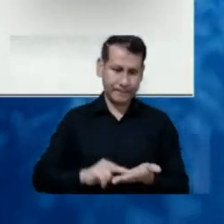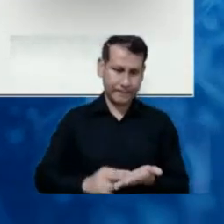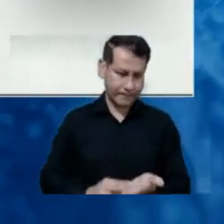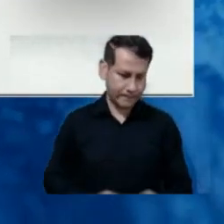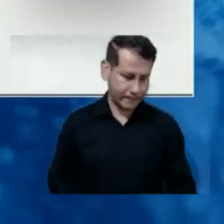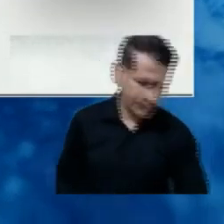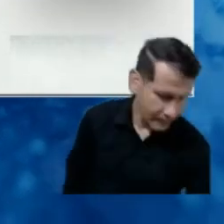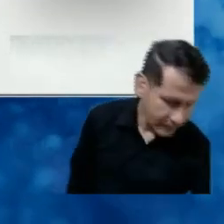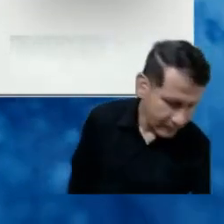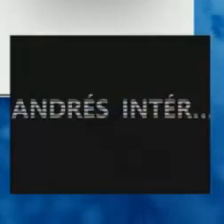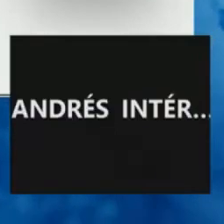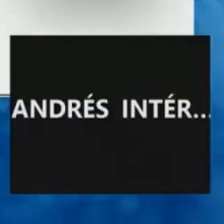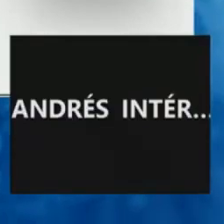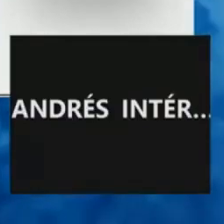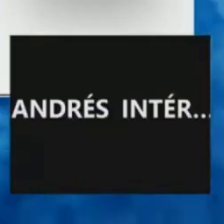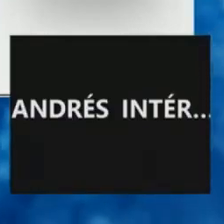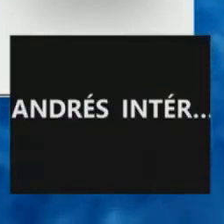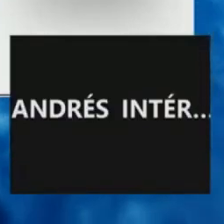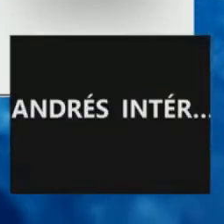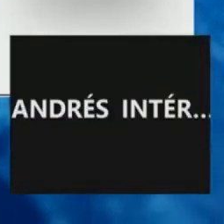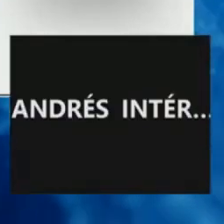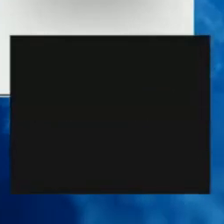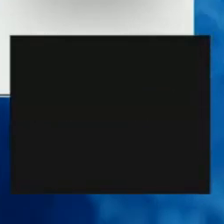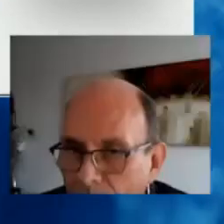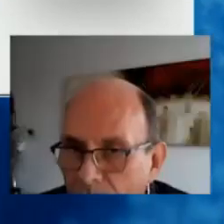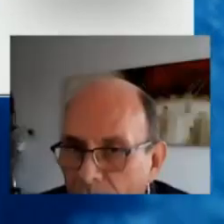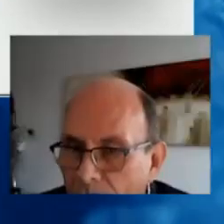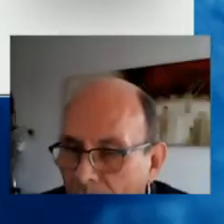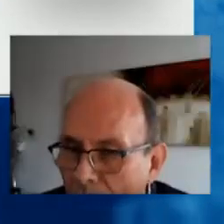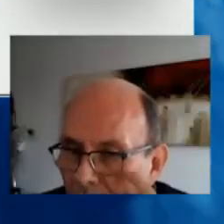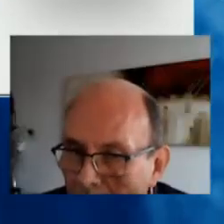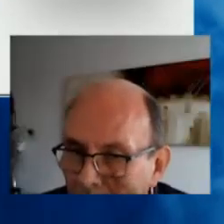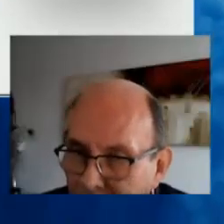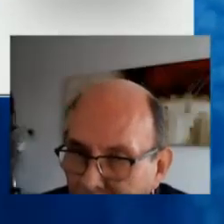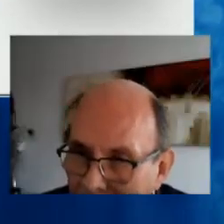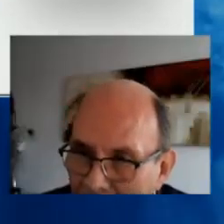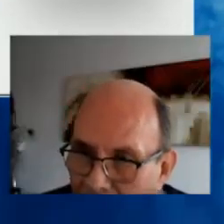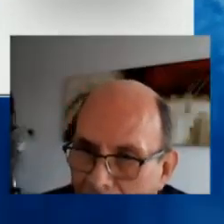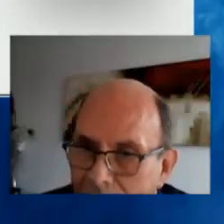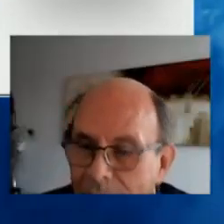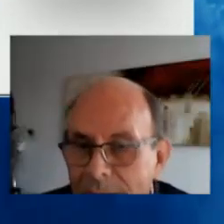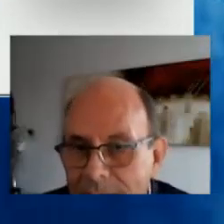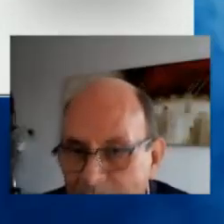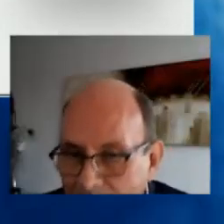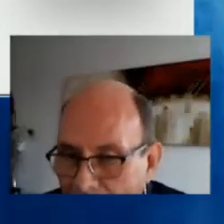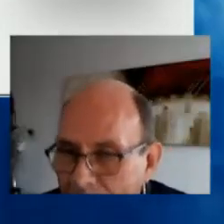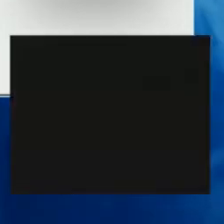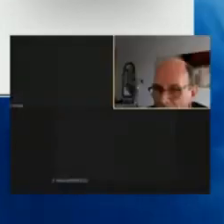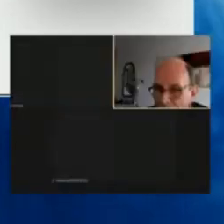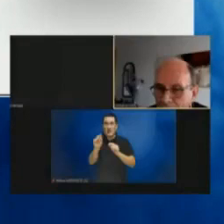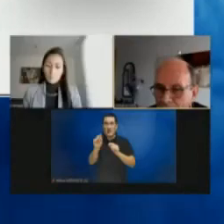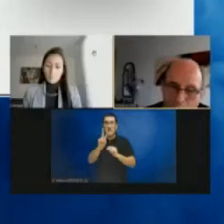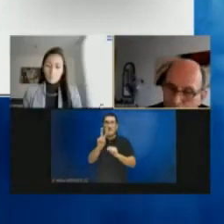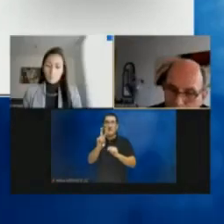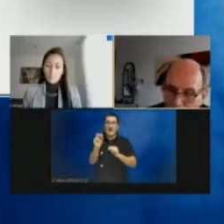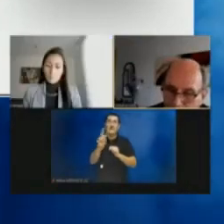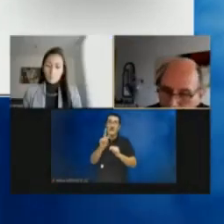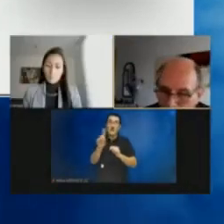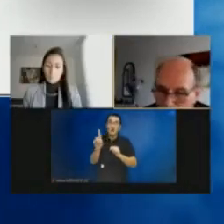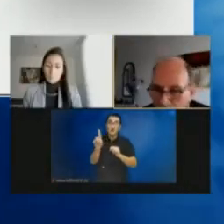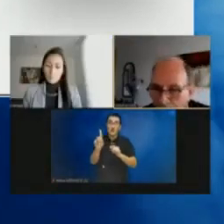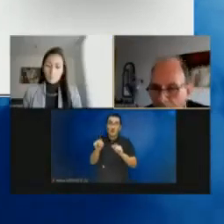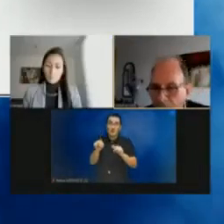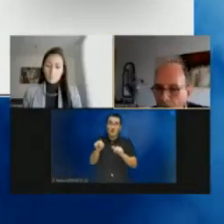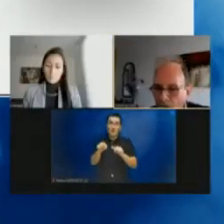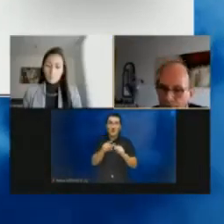workshops that we had in 2020 and in 2021, between A&E and CINTEL